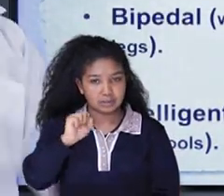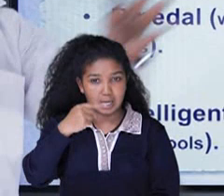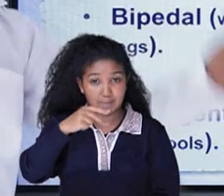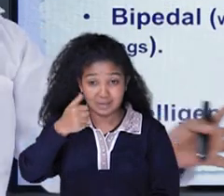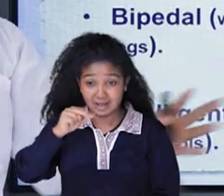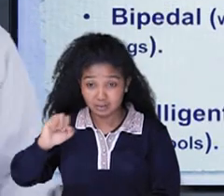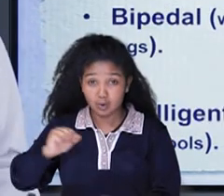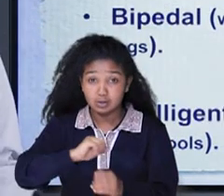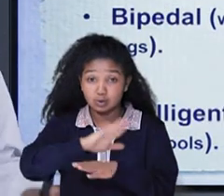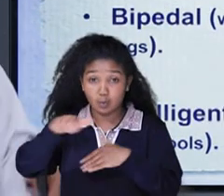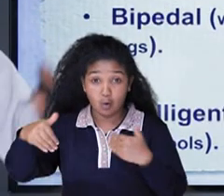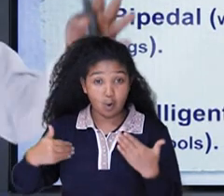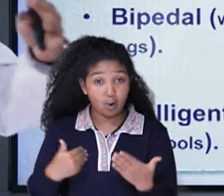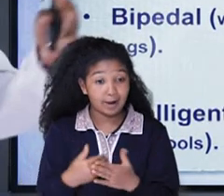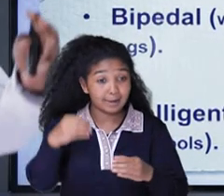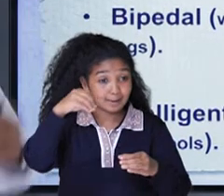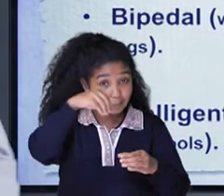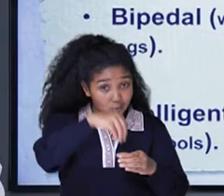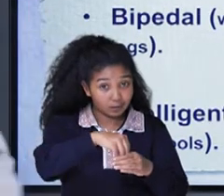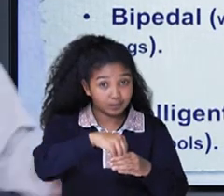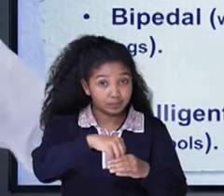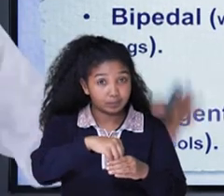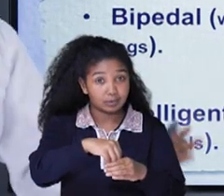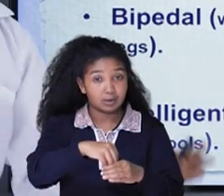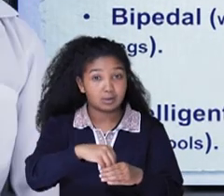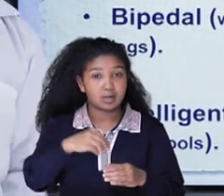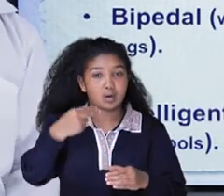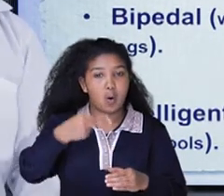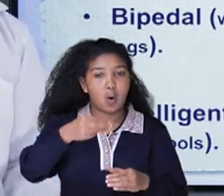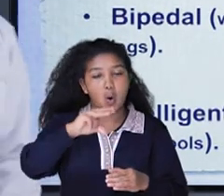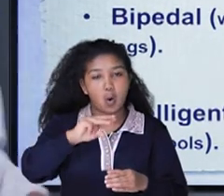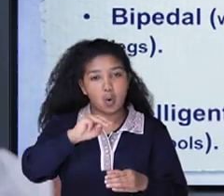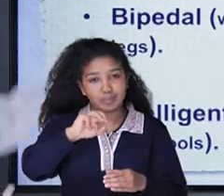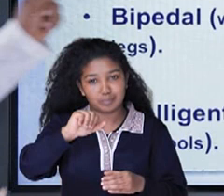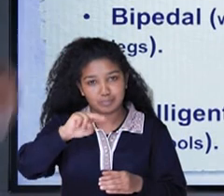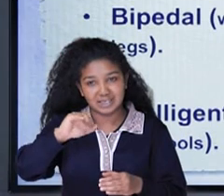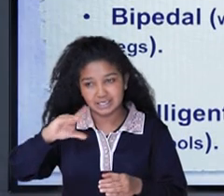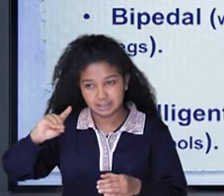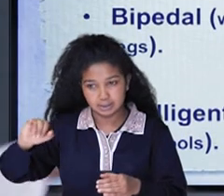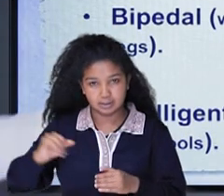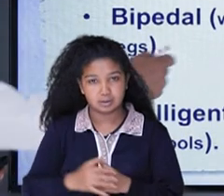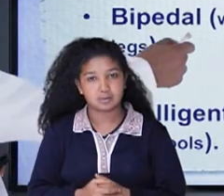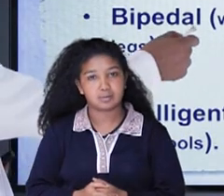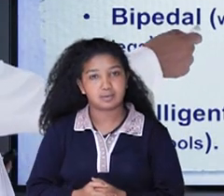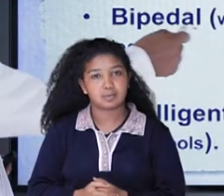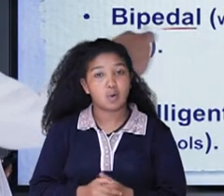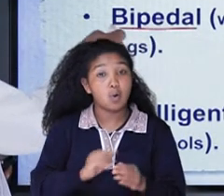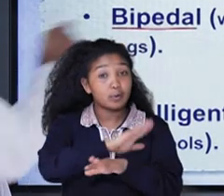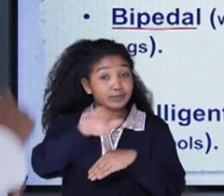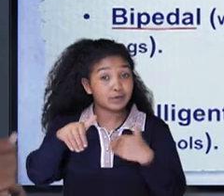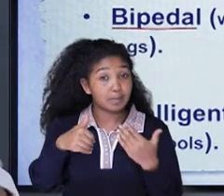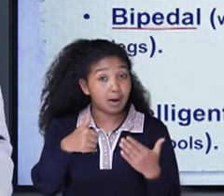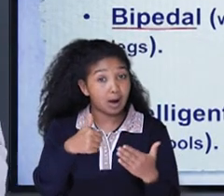sapiens. These all are included in hominids. Hominids, all of them